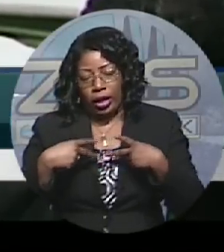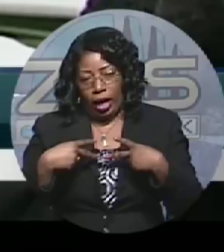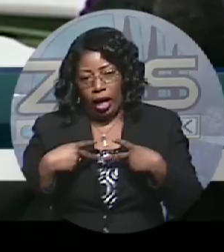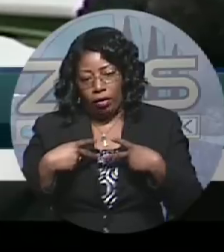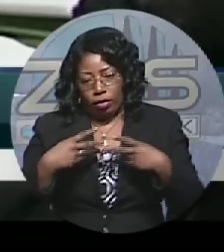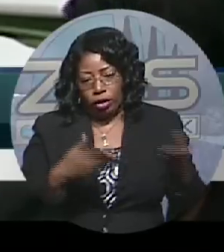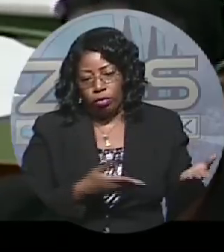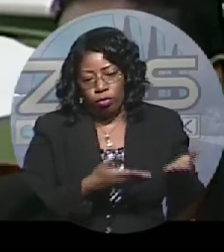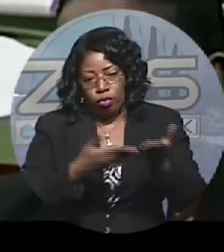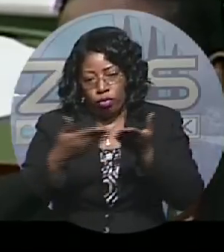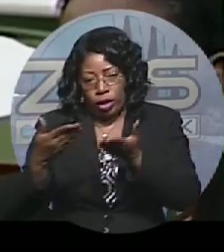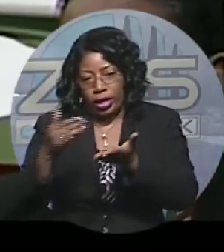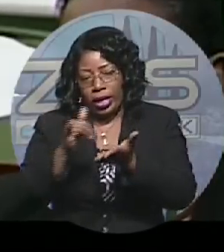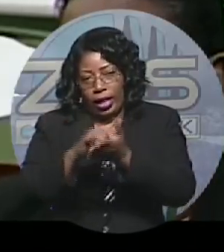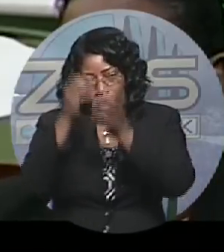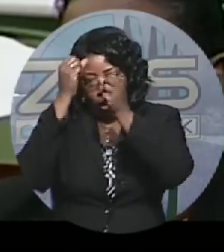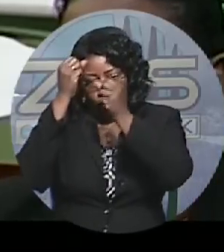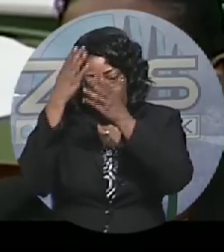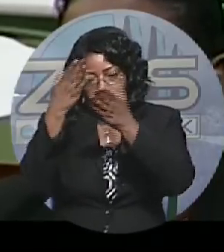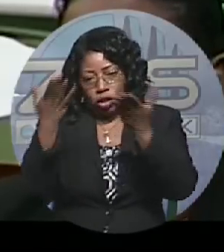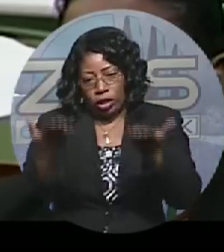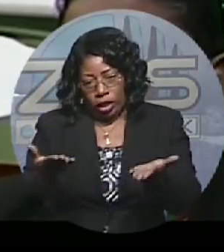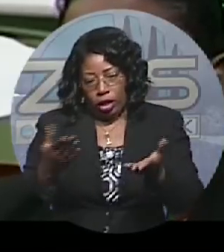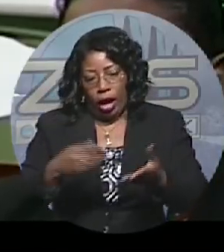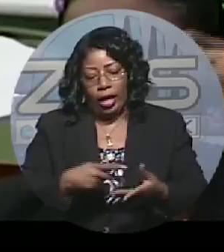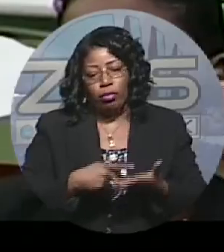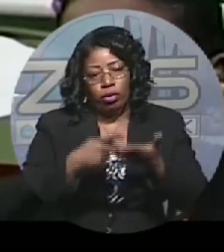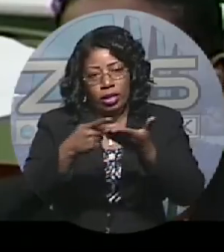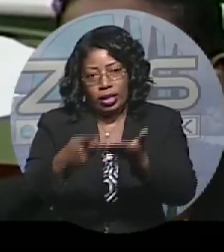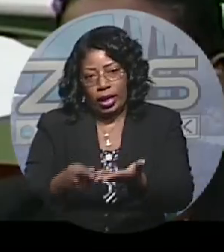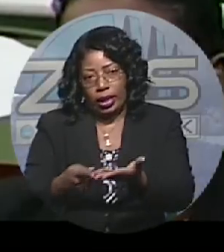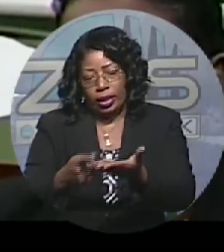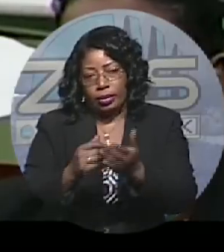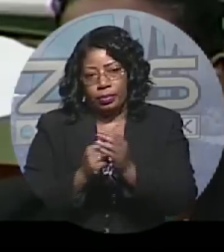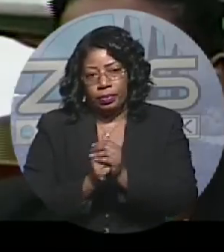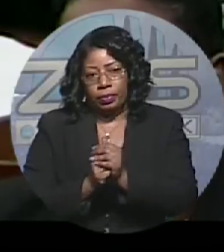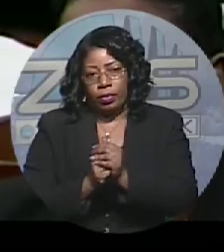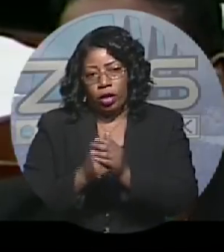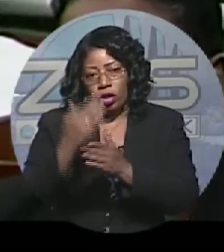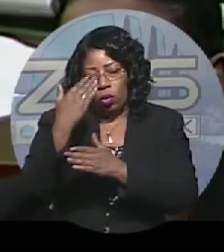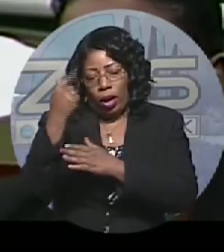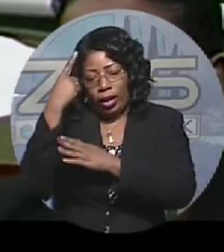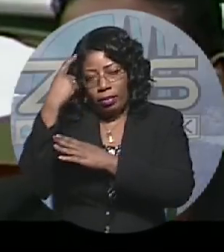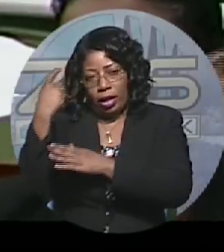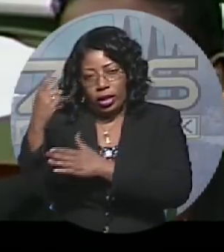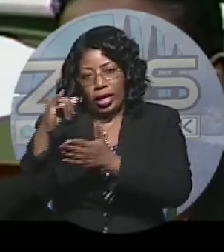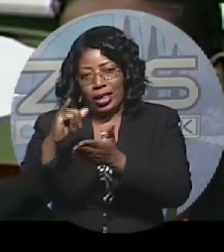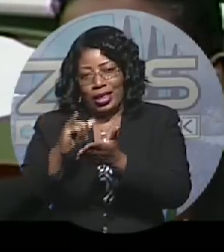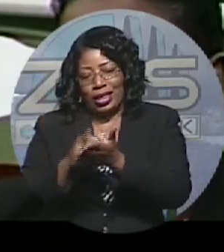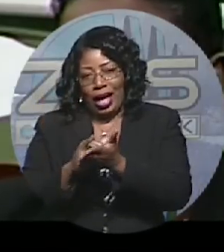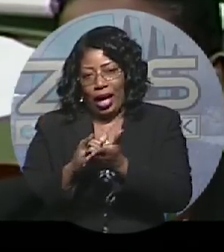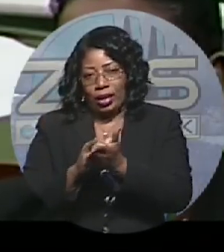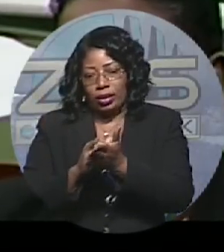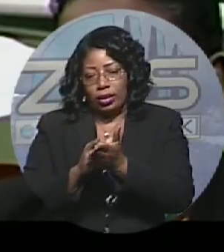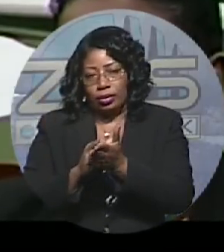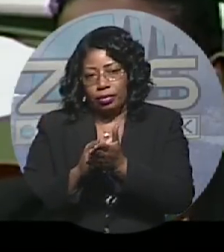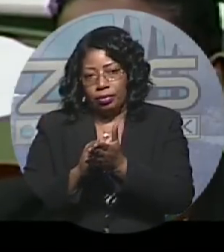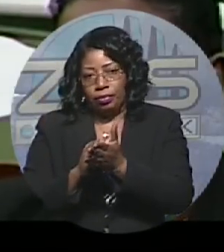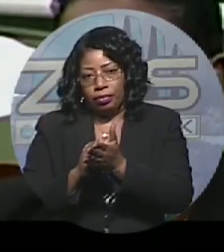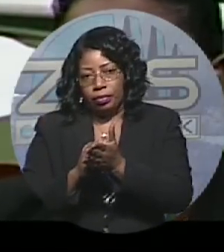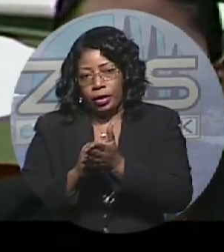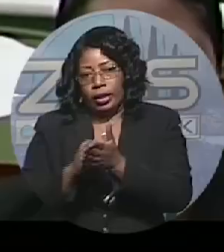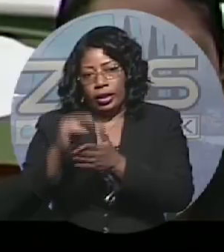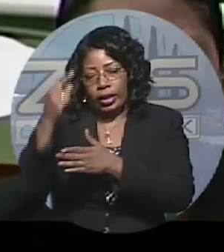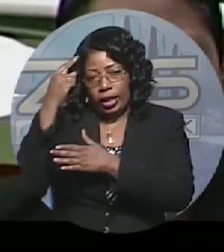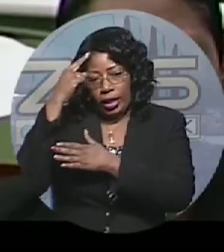case. No one, in their wildest imagination, could have